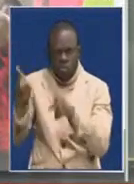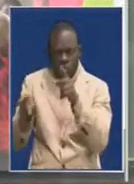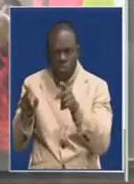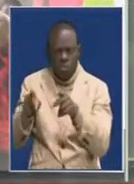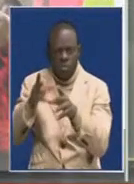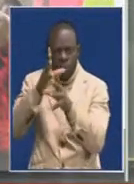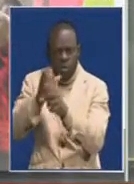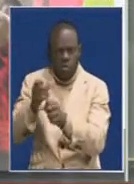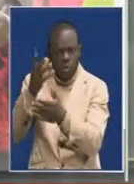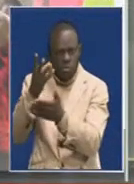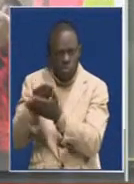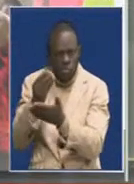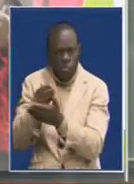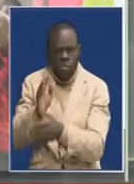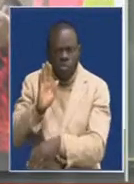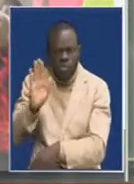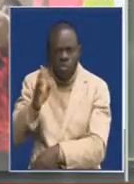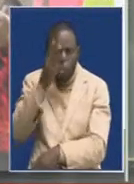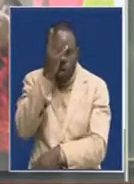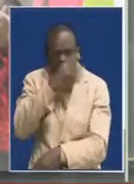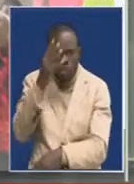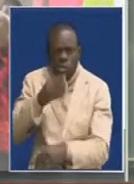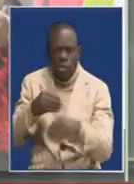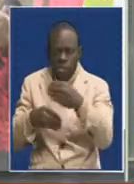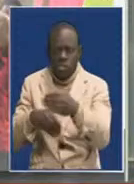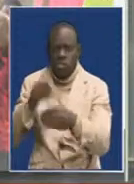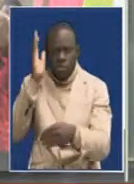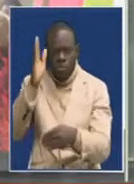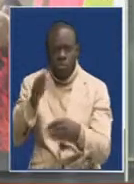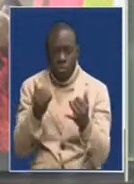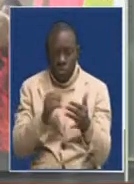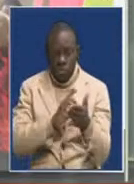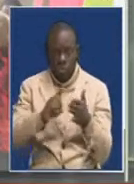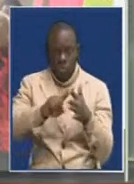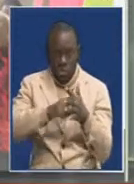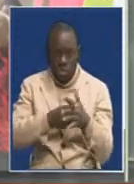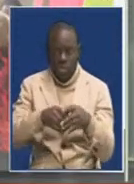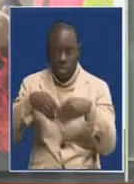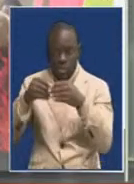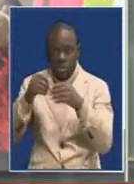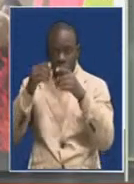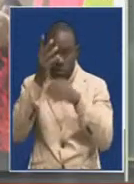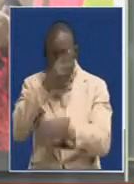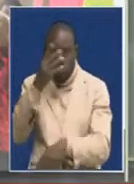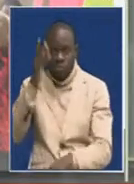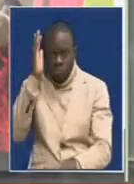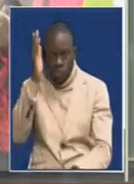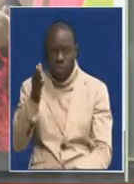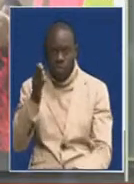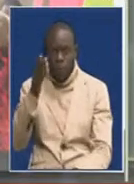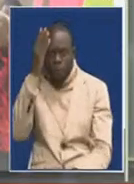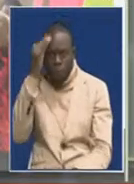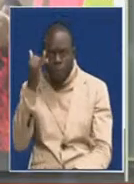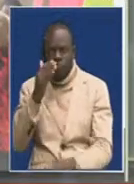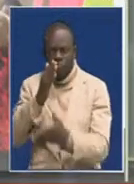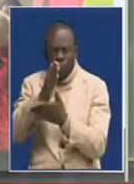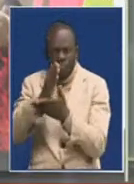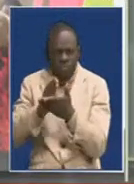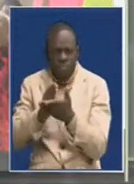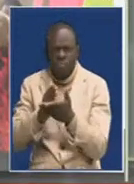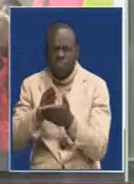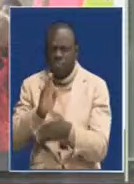registration cards, NRCs, starting this week. And this is after a number of them were removed from the social protection